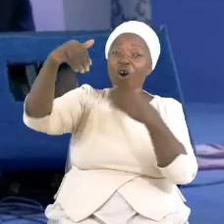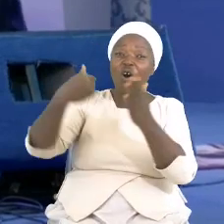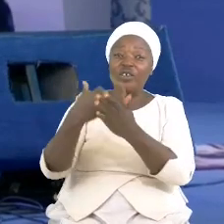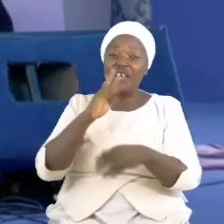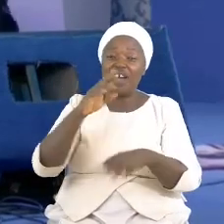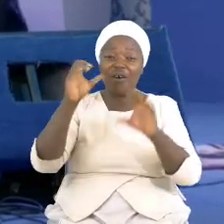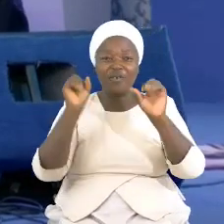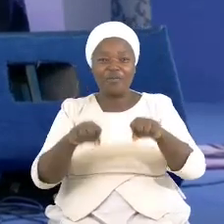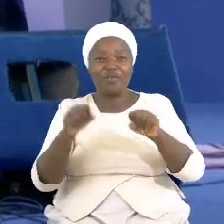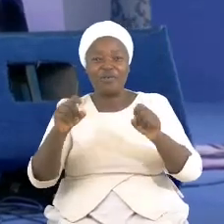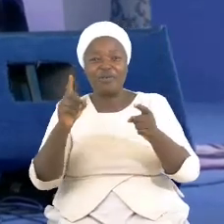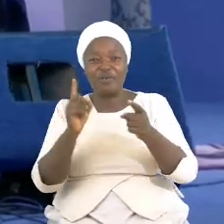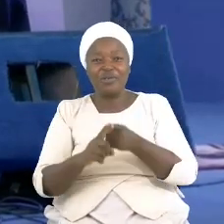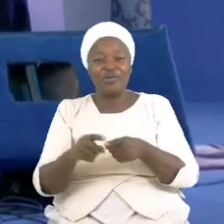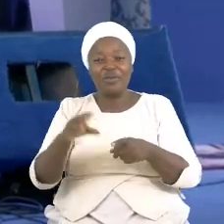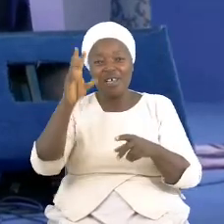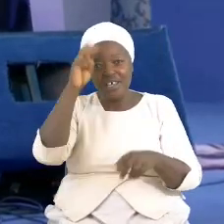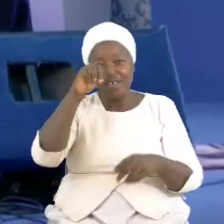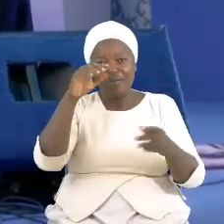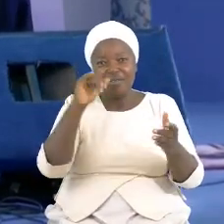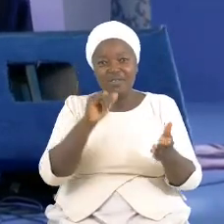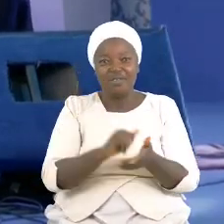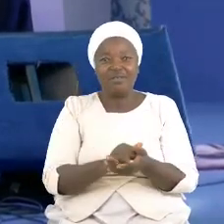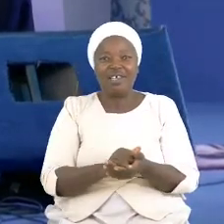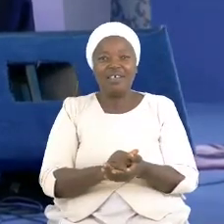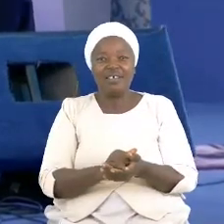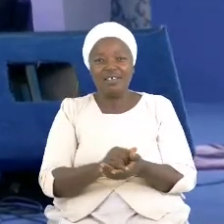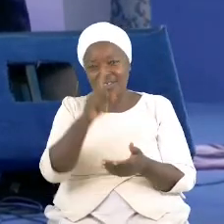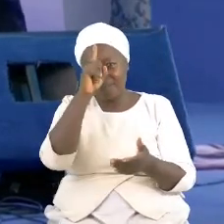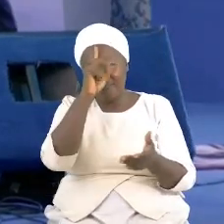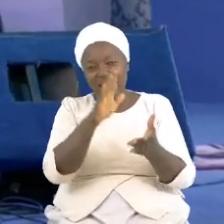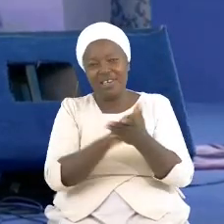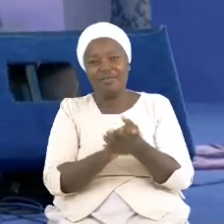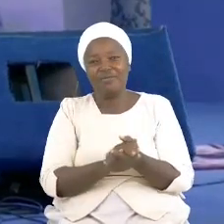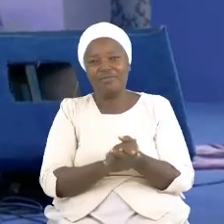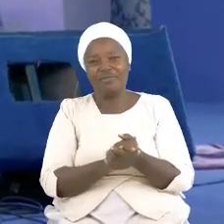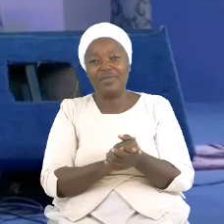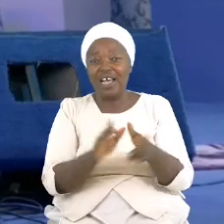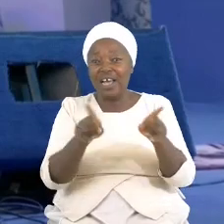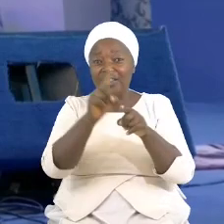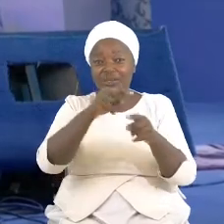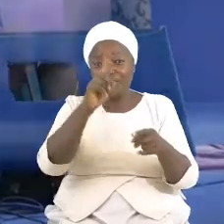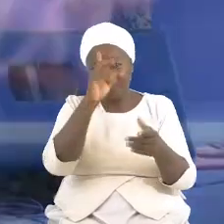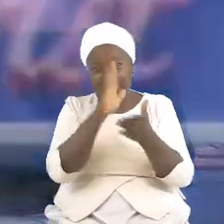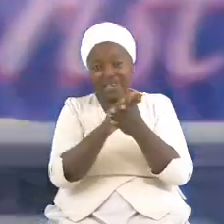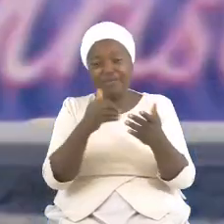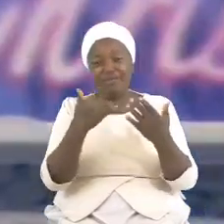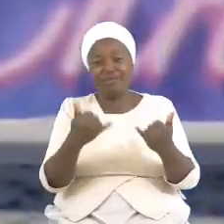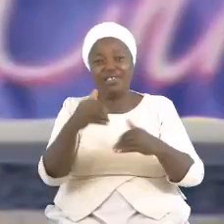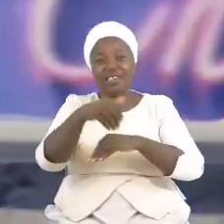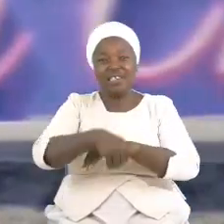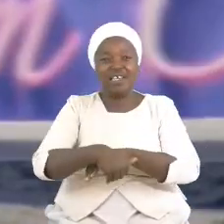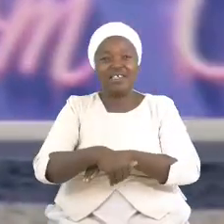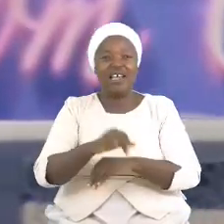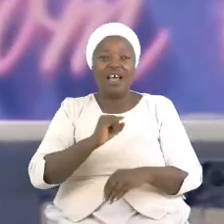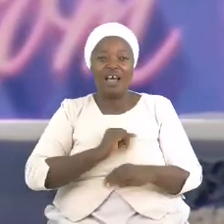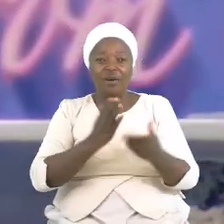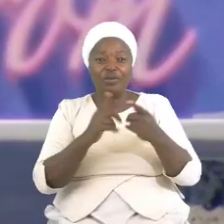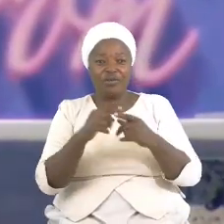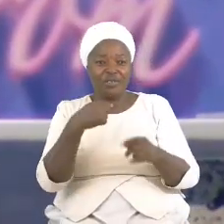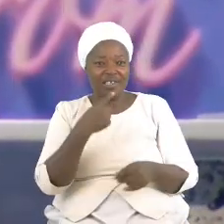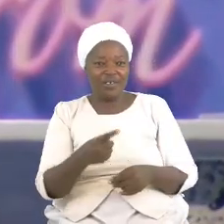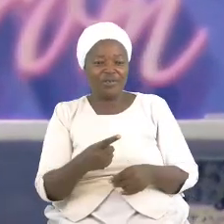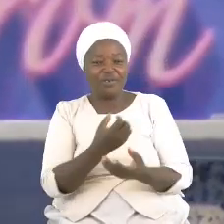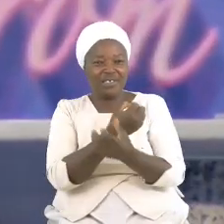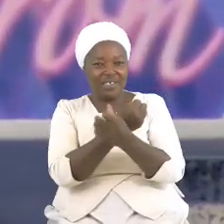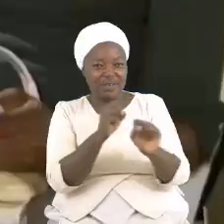to him that believeth. As you believe tonight, I want to tell you, salvation